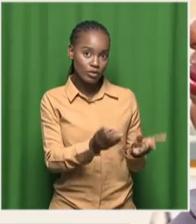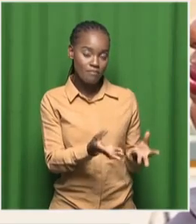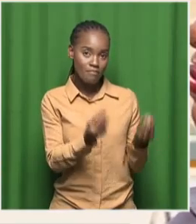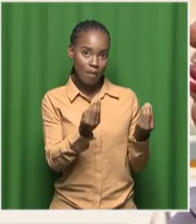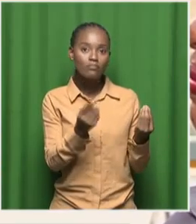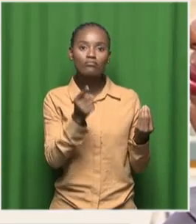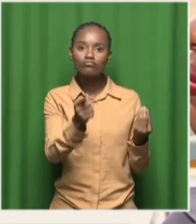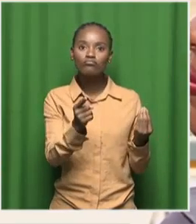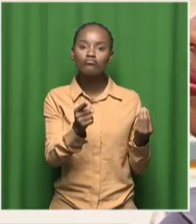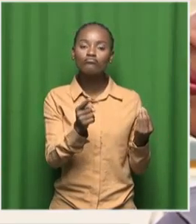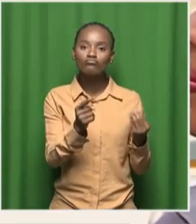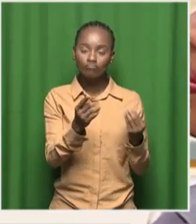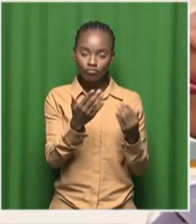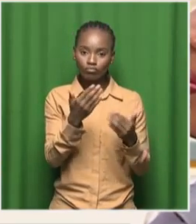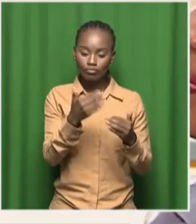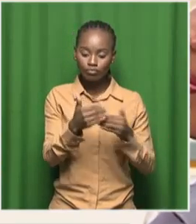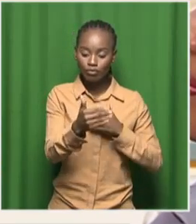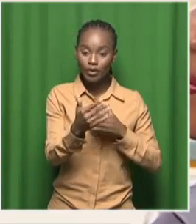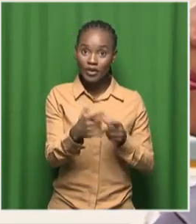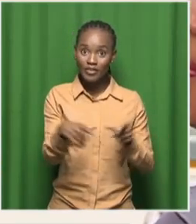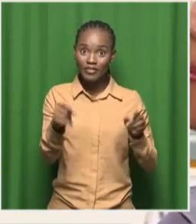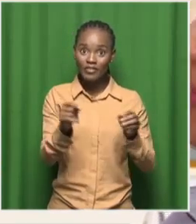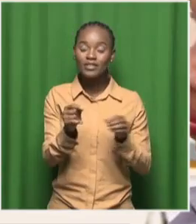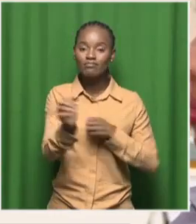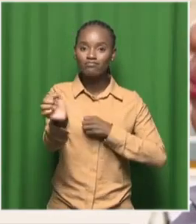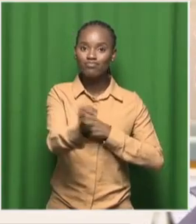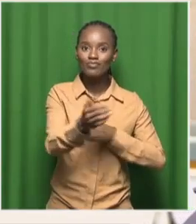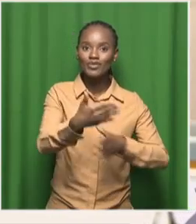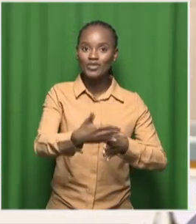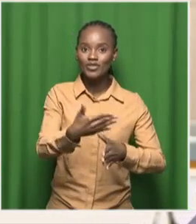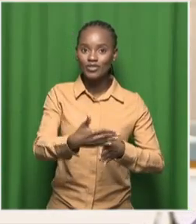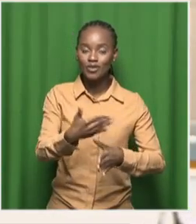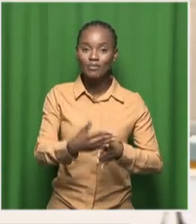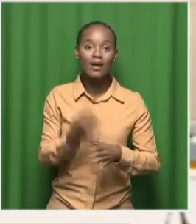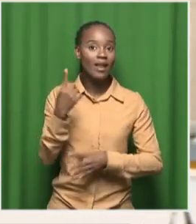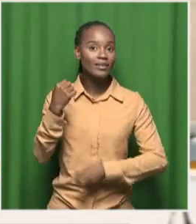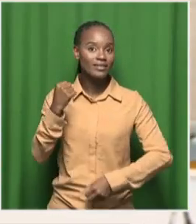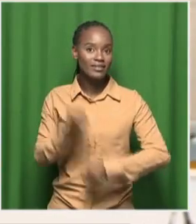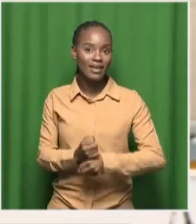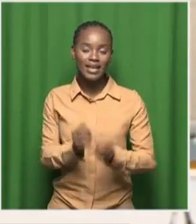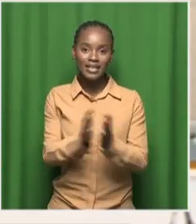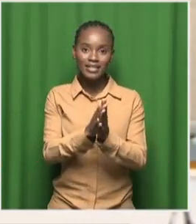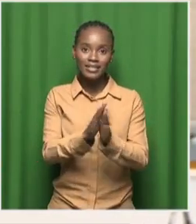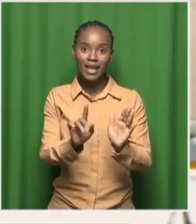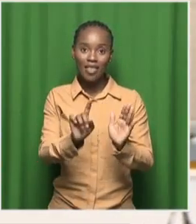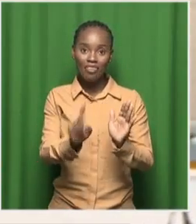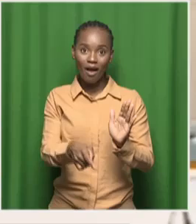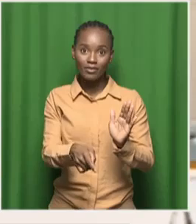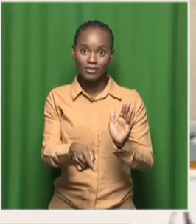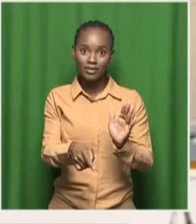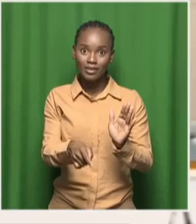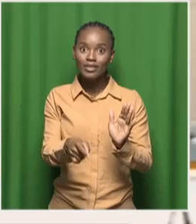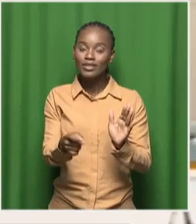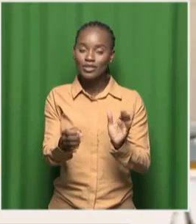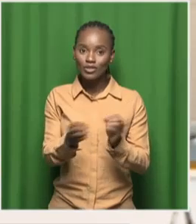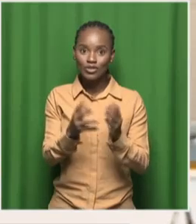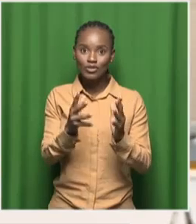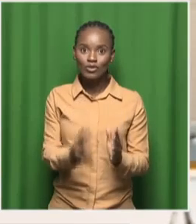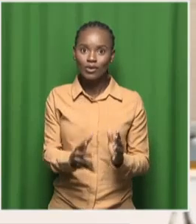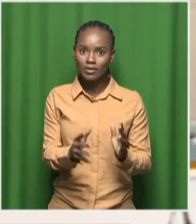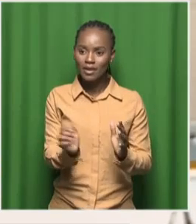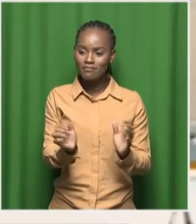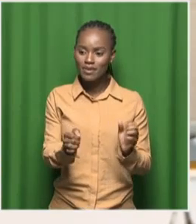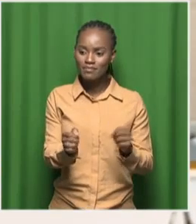placing 10,000 students at industry, particularly at NCV, and those who've completed their NATED, and we've seen an